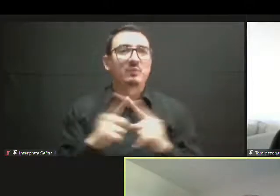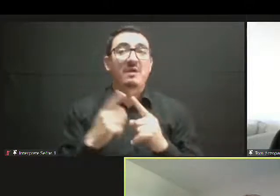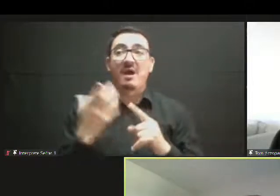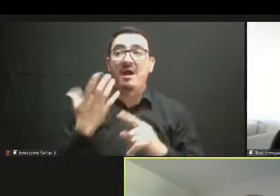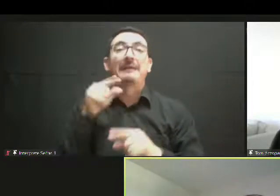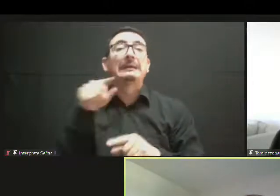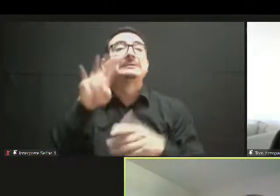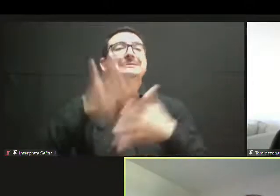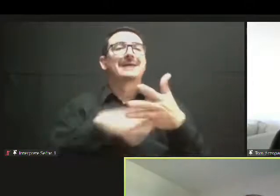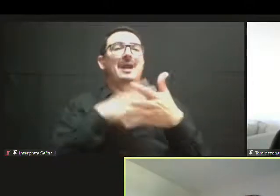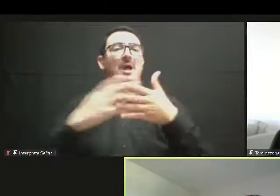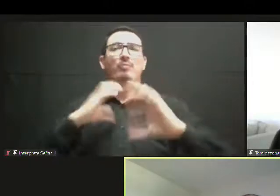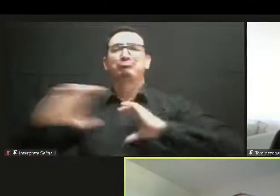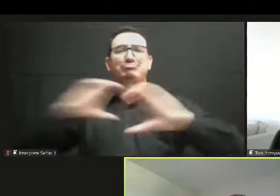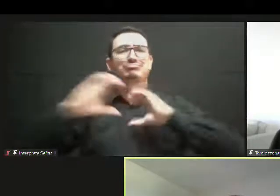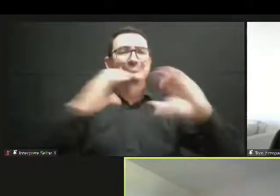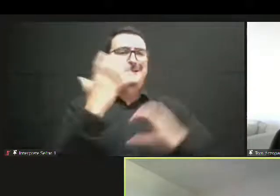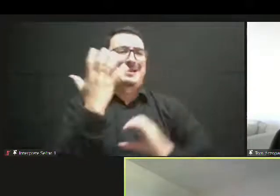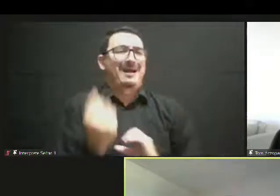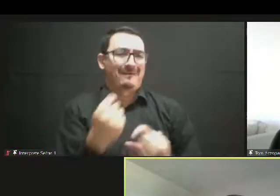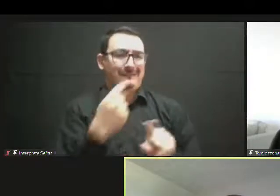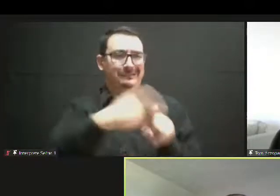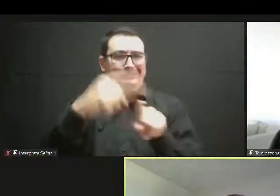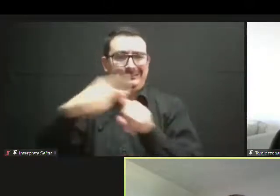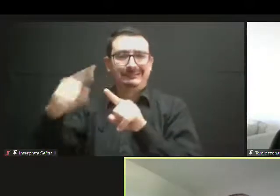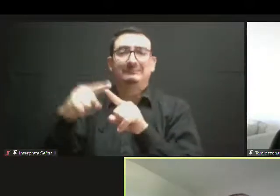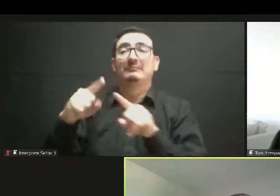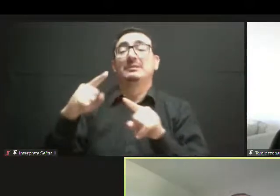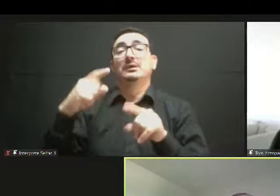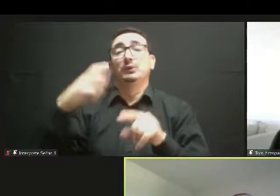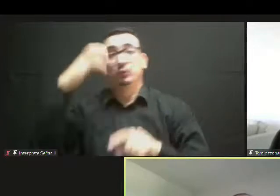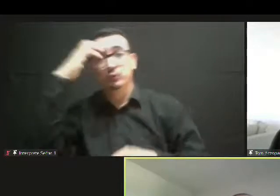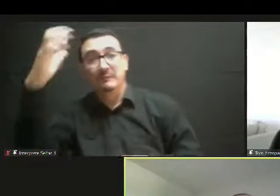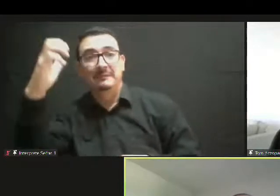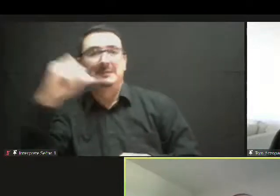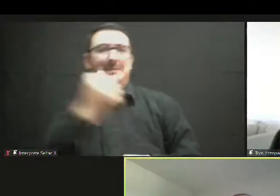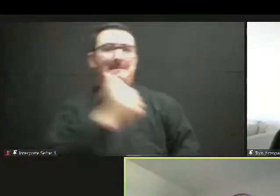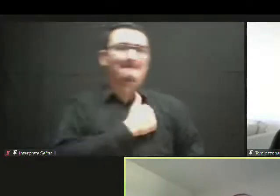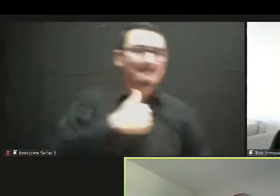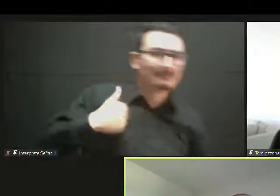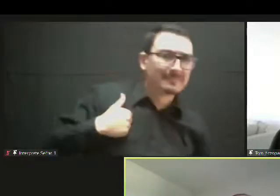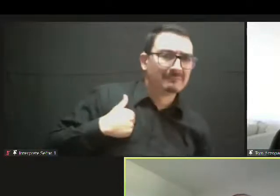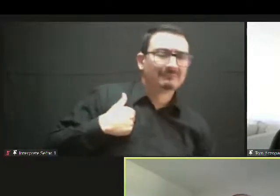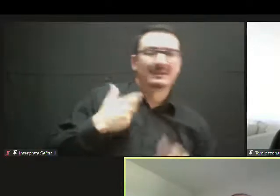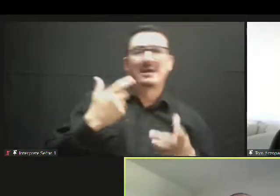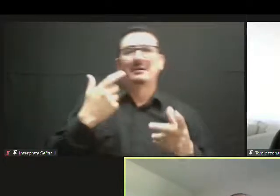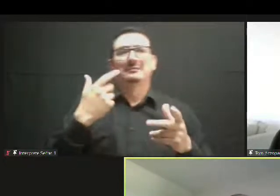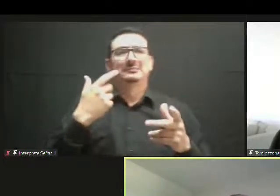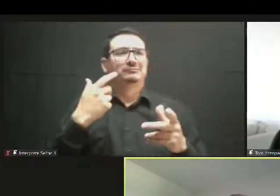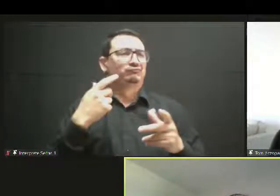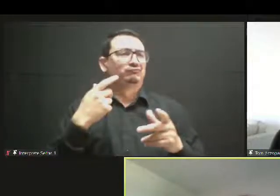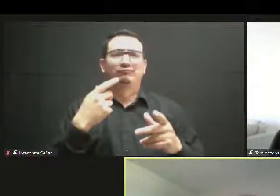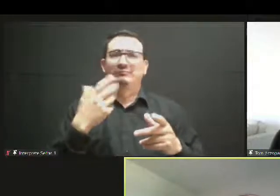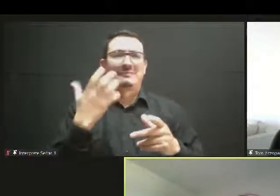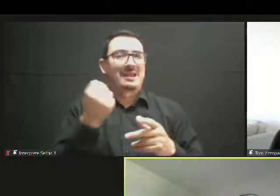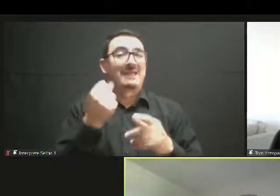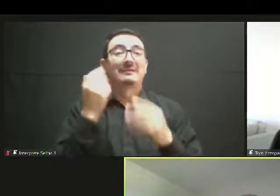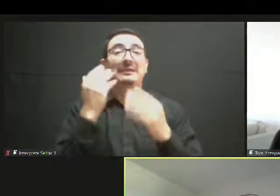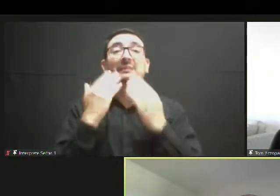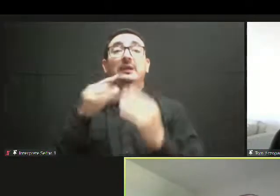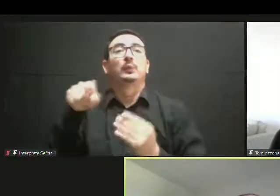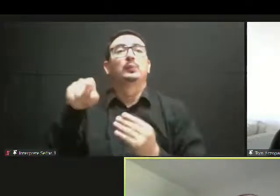right conditions in country. And obviously, much of that initiative and much of that strength of